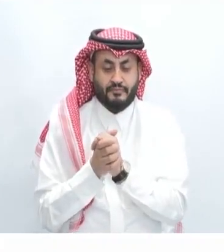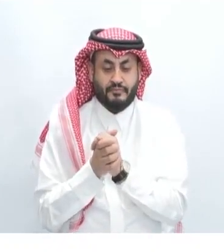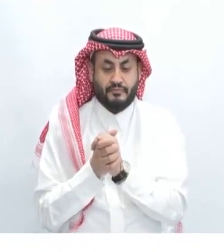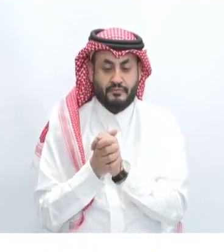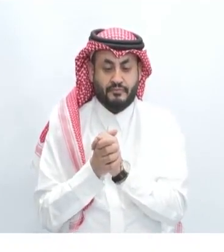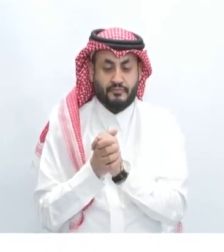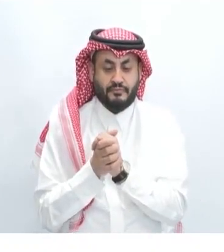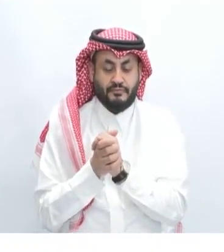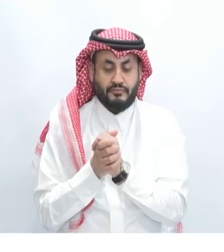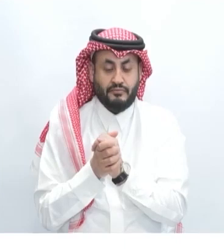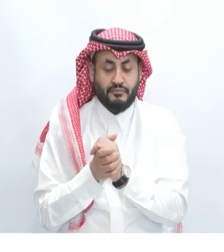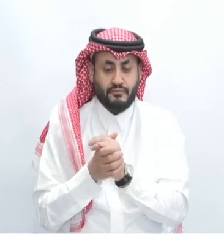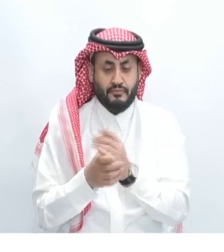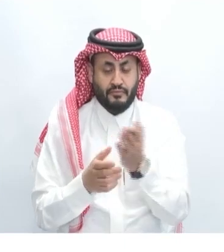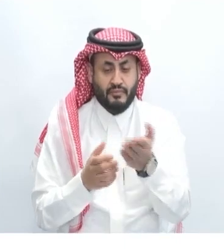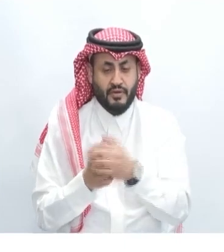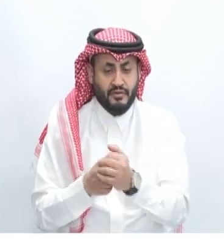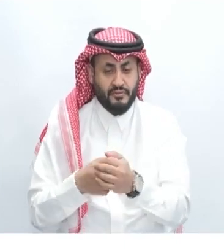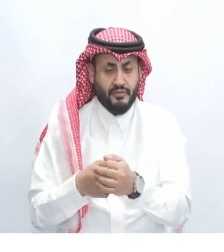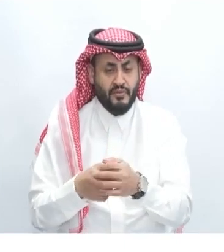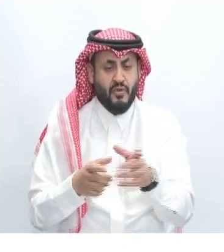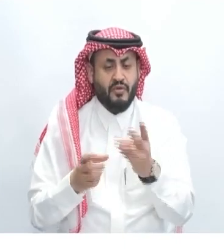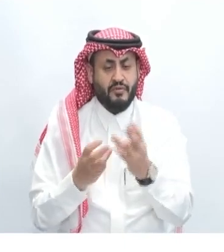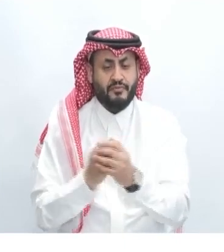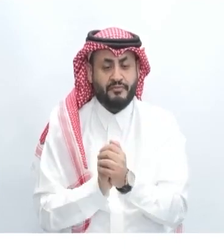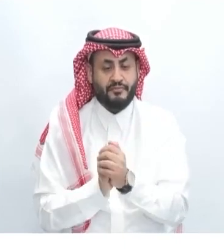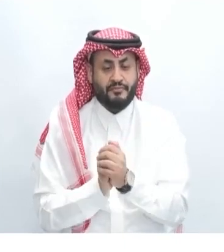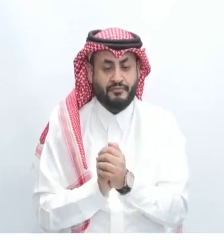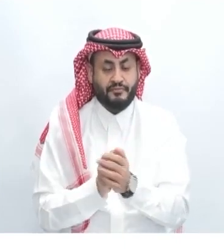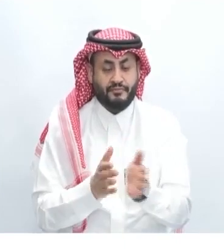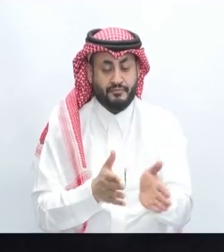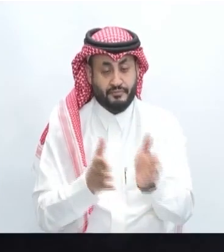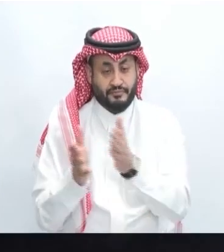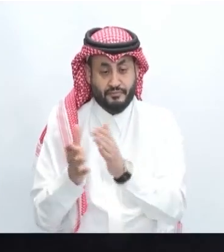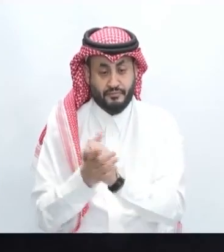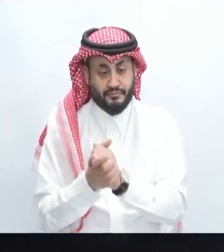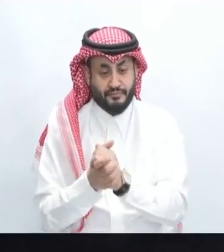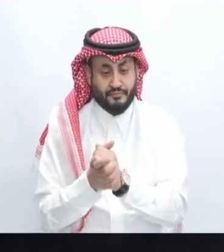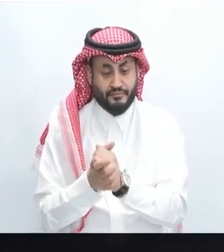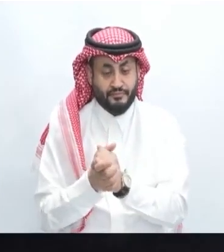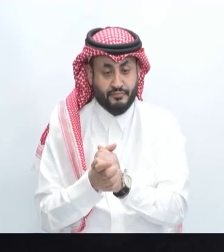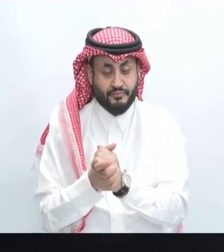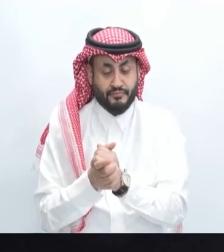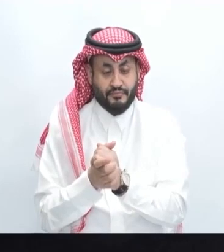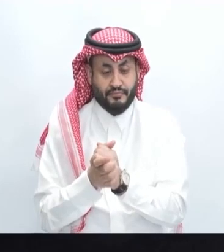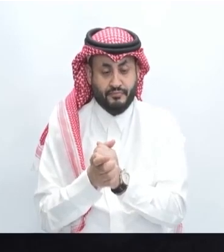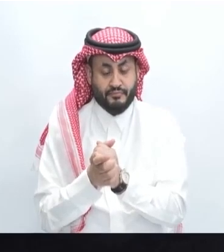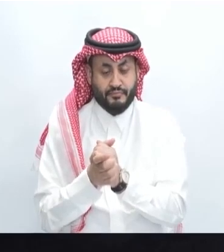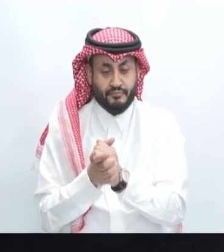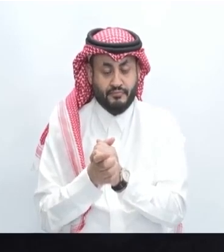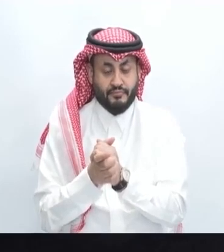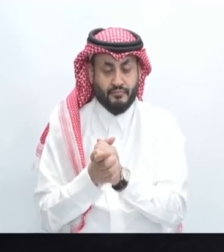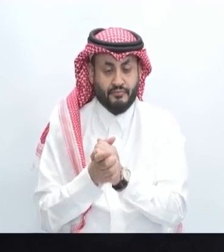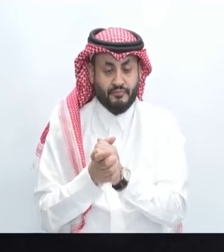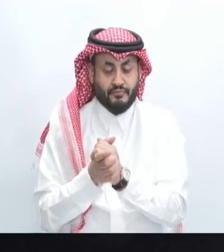is. We did this with hippos, with elephants, crocodiles. And at the end, also, the final lesson was